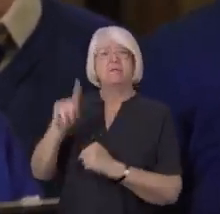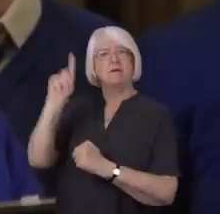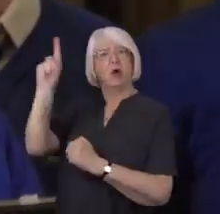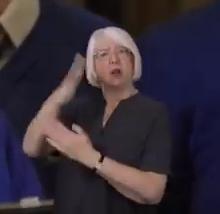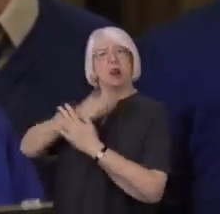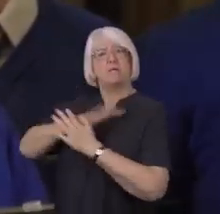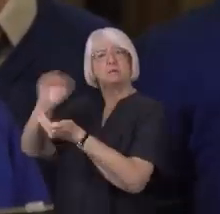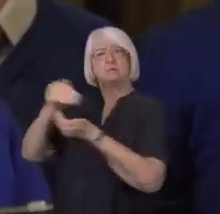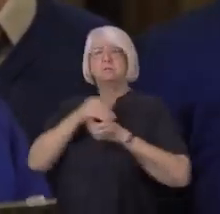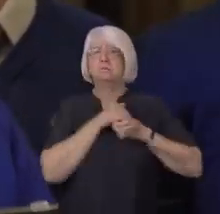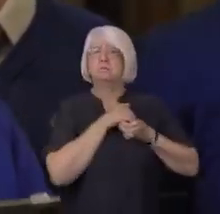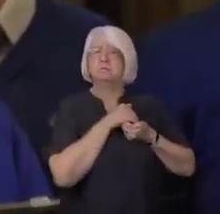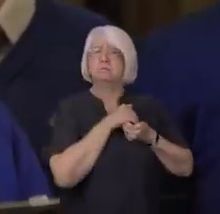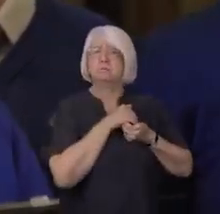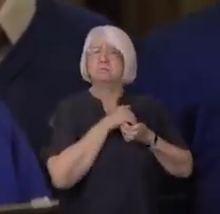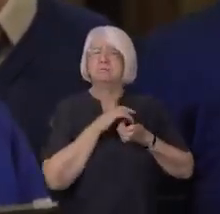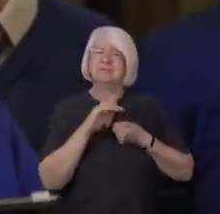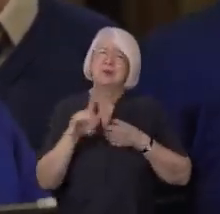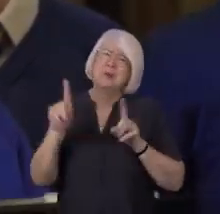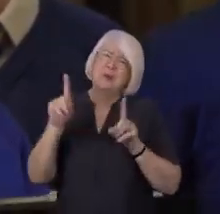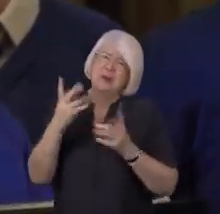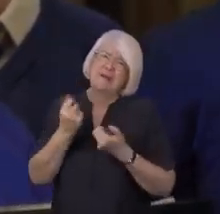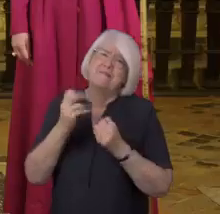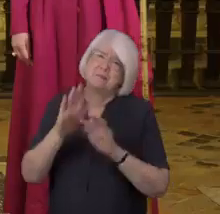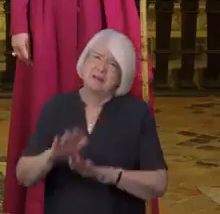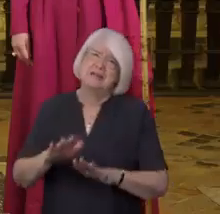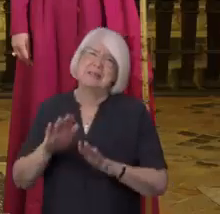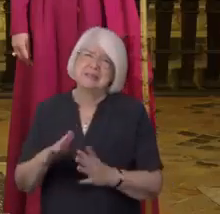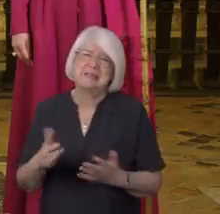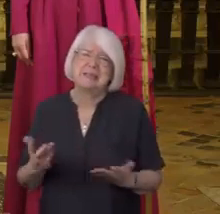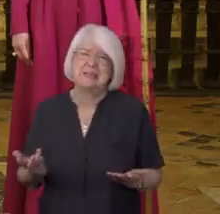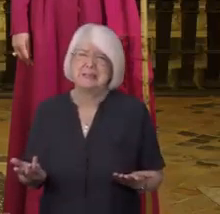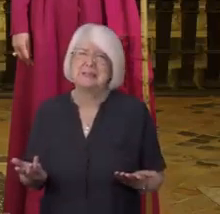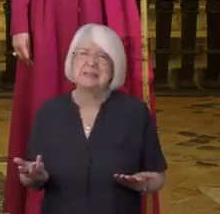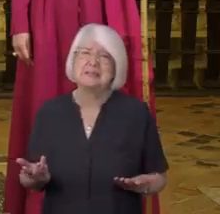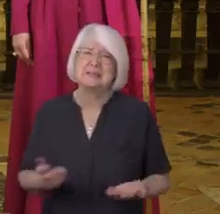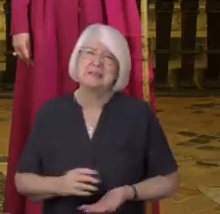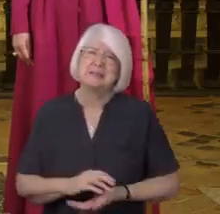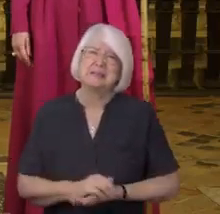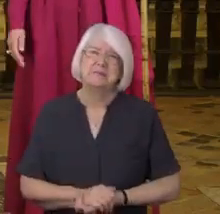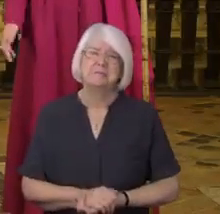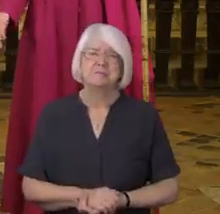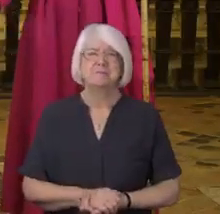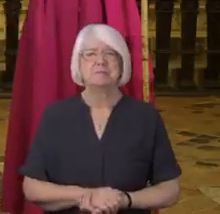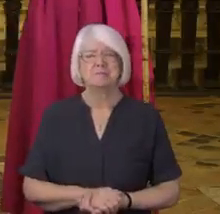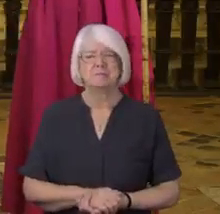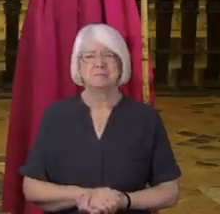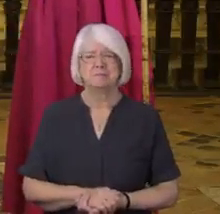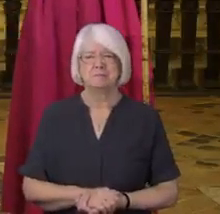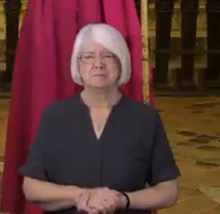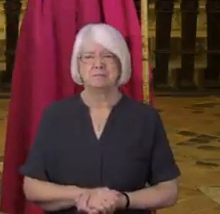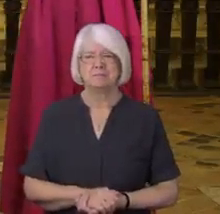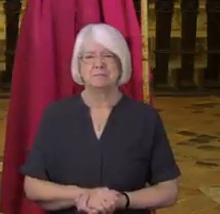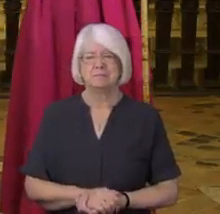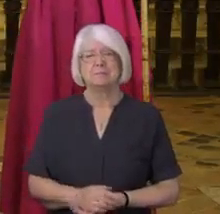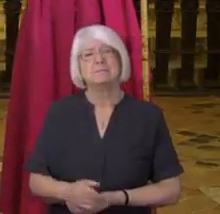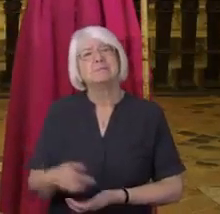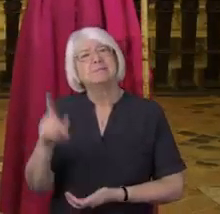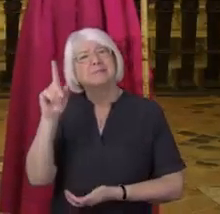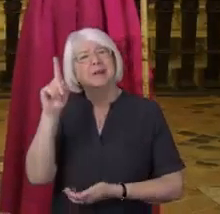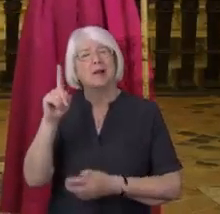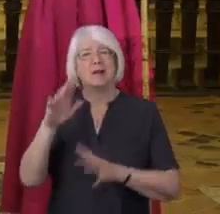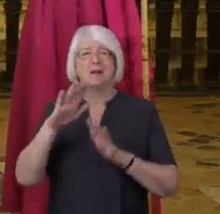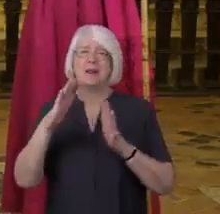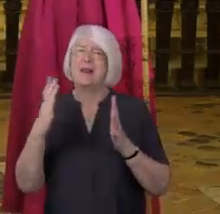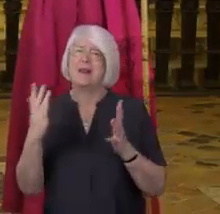to ourselves. Lord, have mercy. Lord, have mercy. May God, who loved